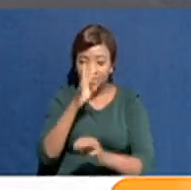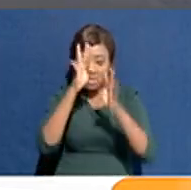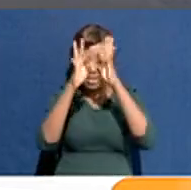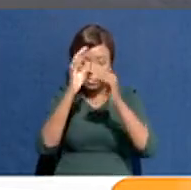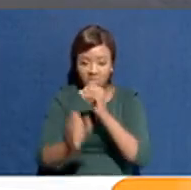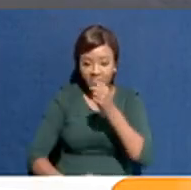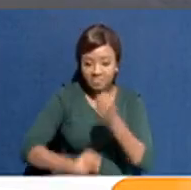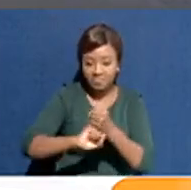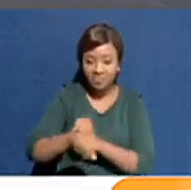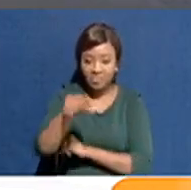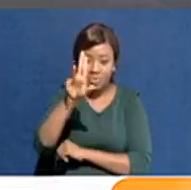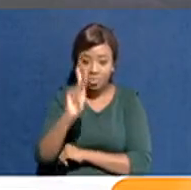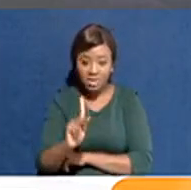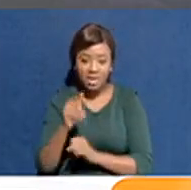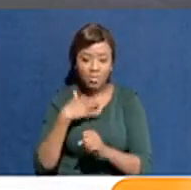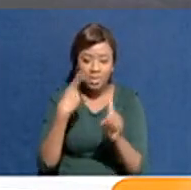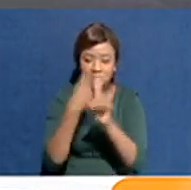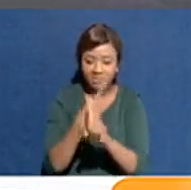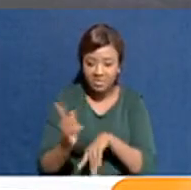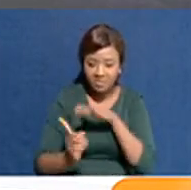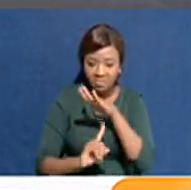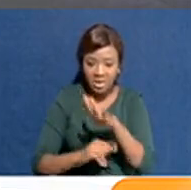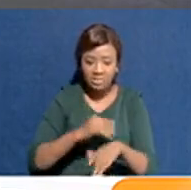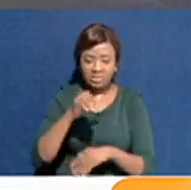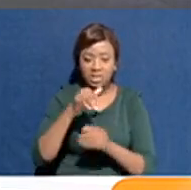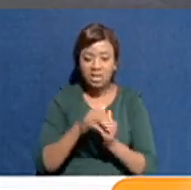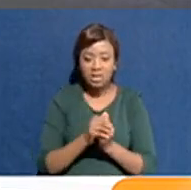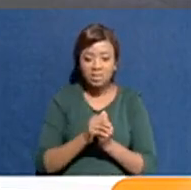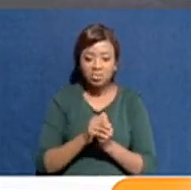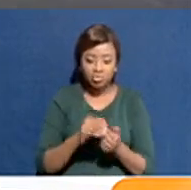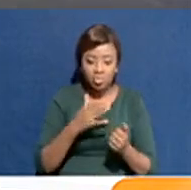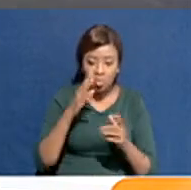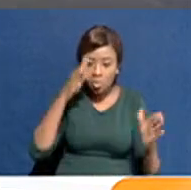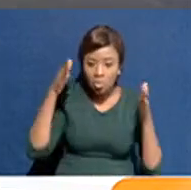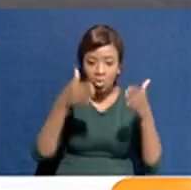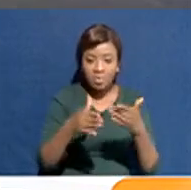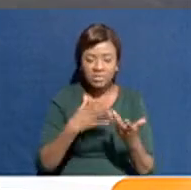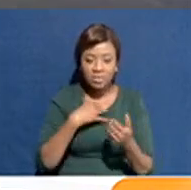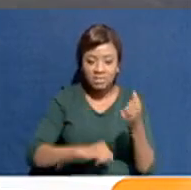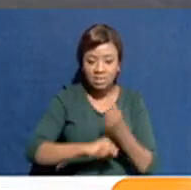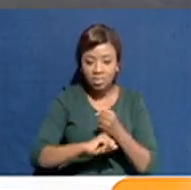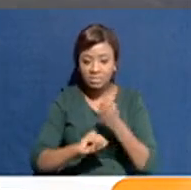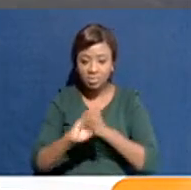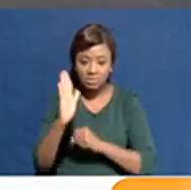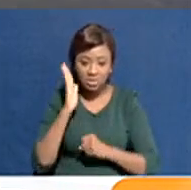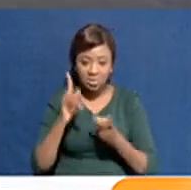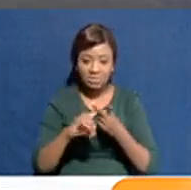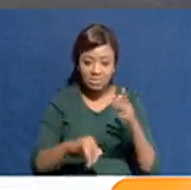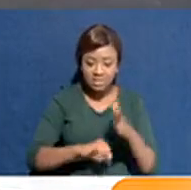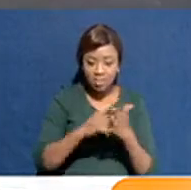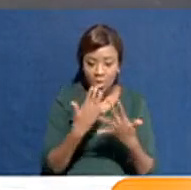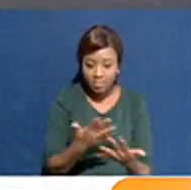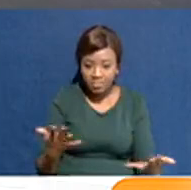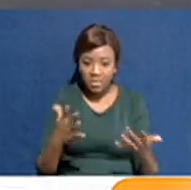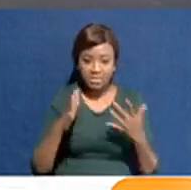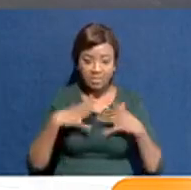together ministers in charge of security in the three countries who committed to enhance border security to facilitate movement of people, goods, and